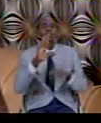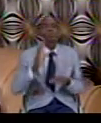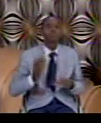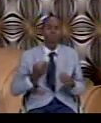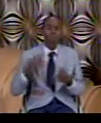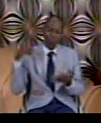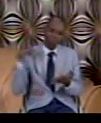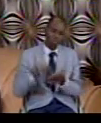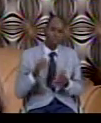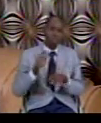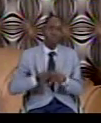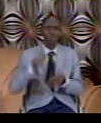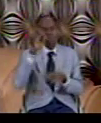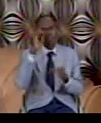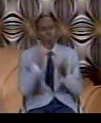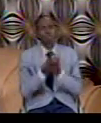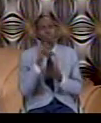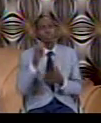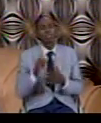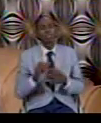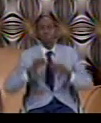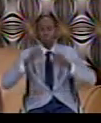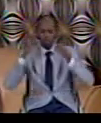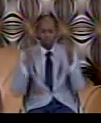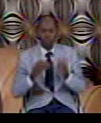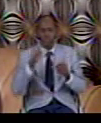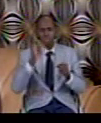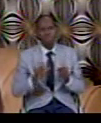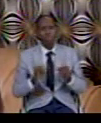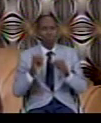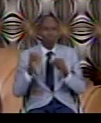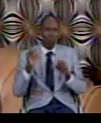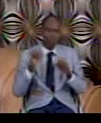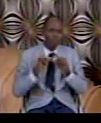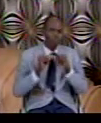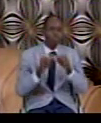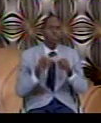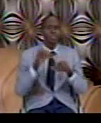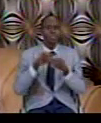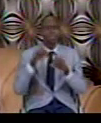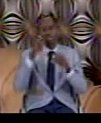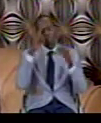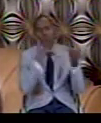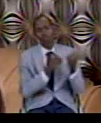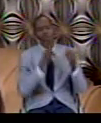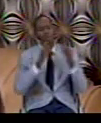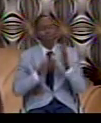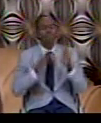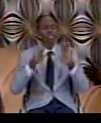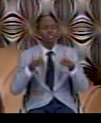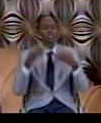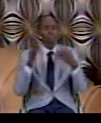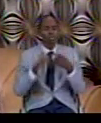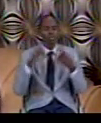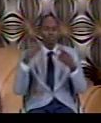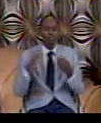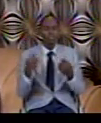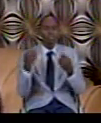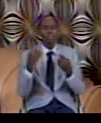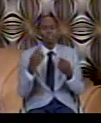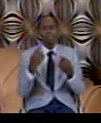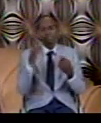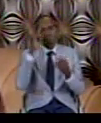your conviction, earnestly contending for the faith once delivered unto the saints. The frowns of